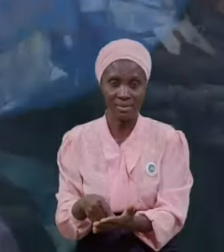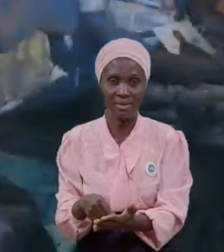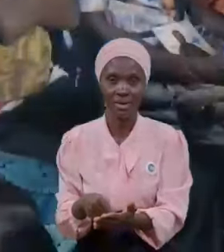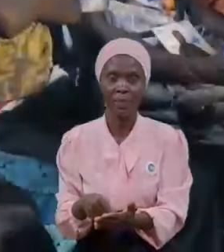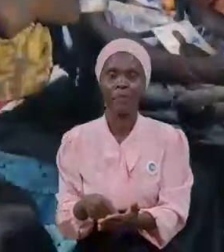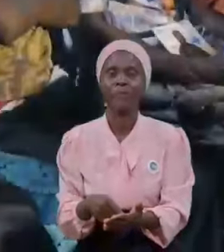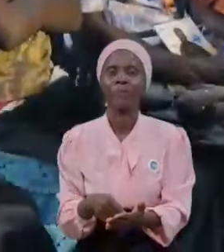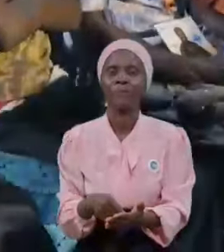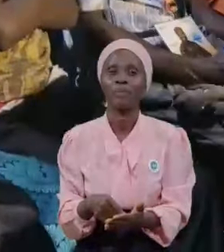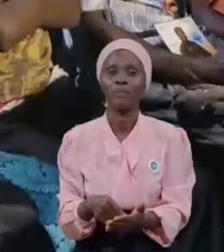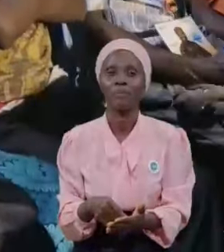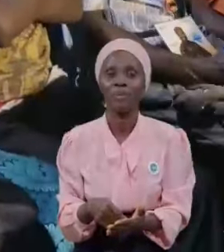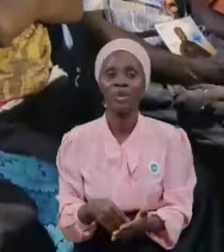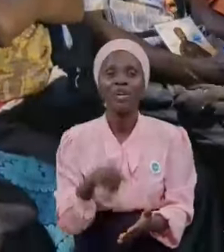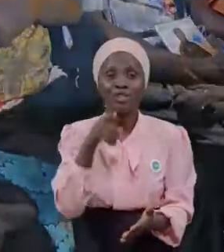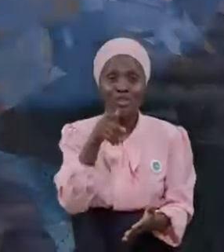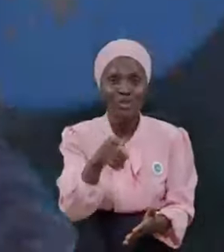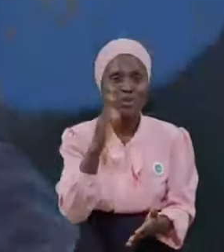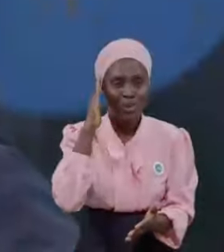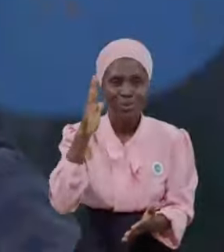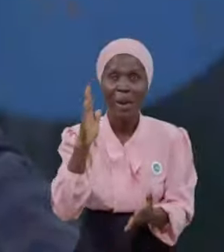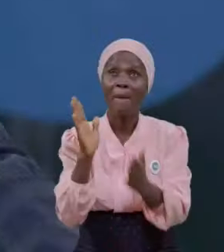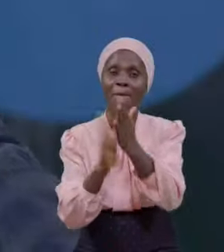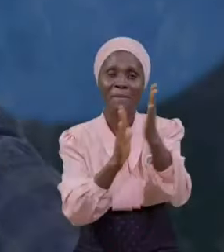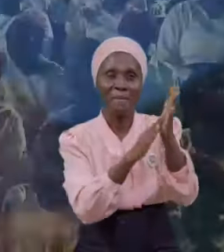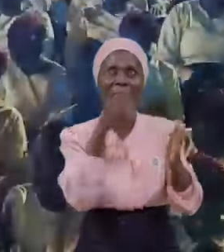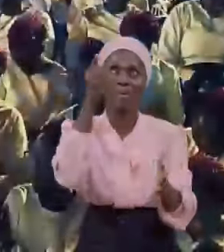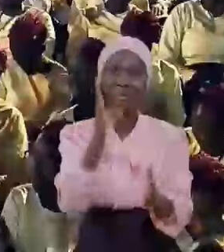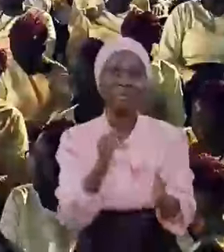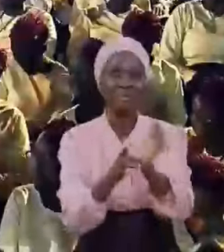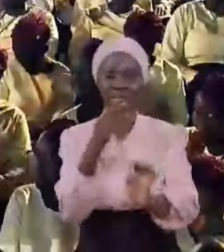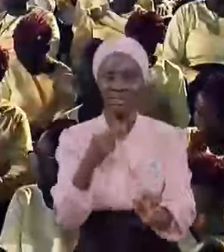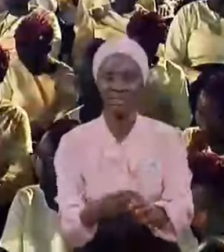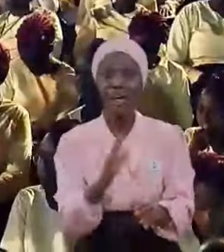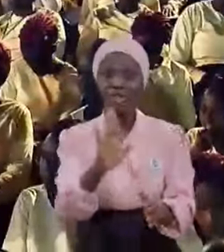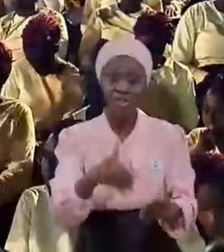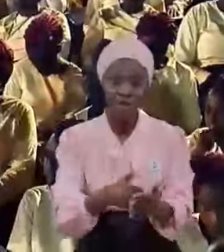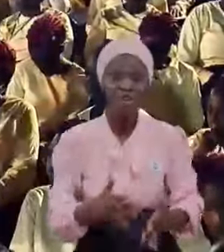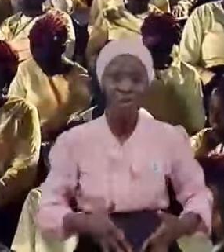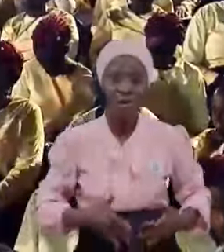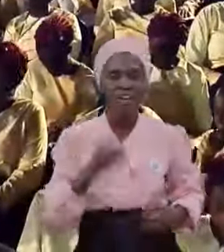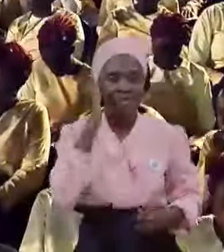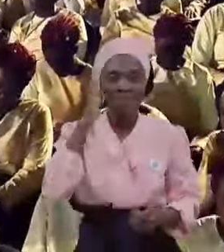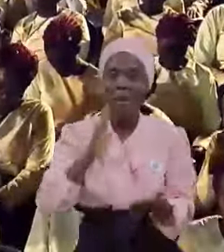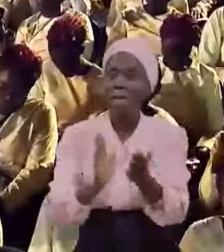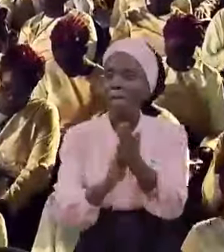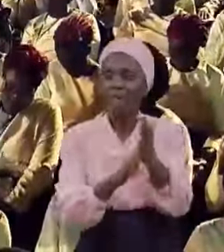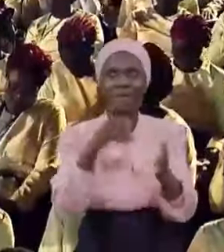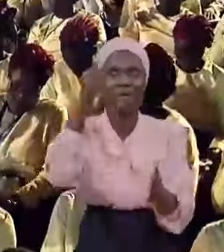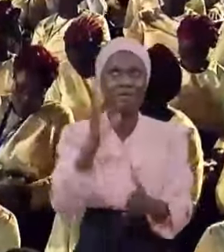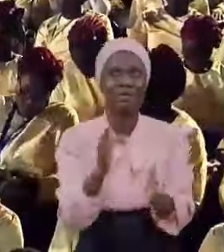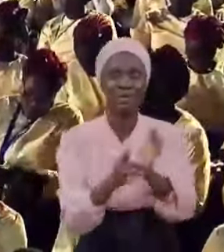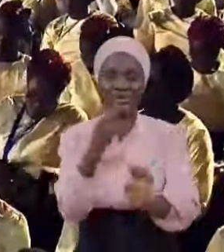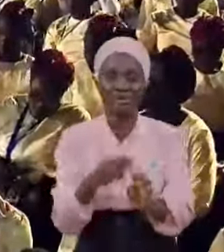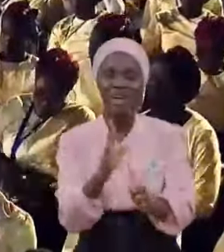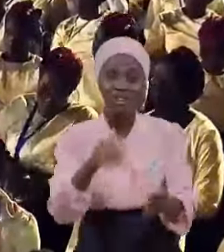God. Your new life will glorify God. Your new personality, position, your new standing